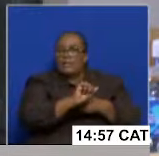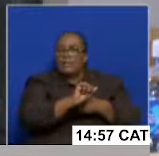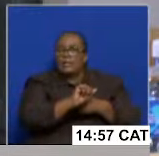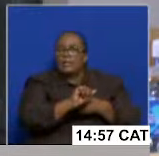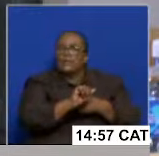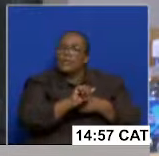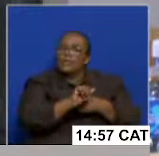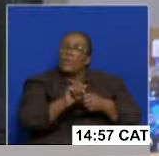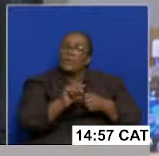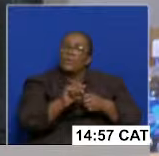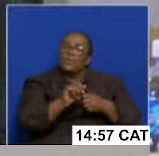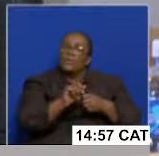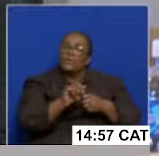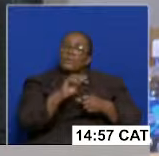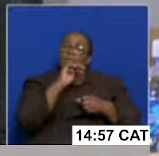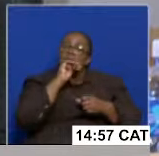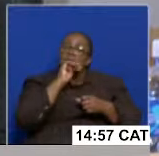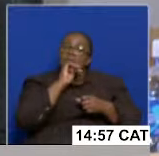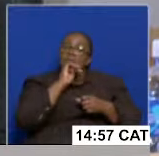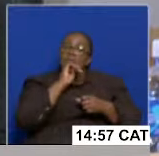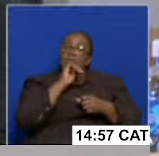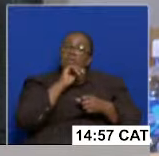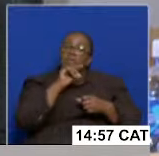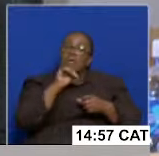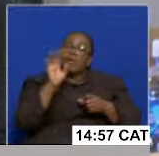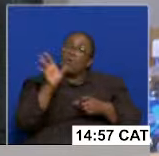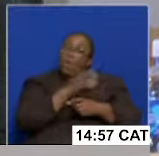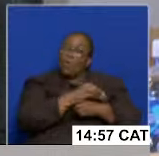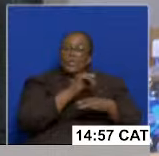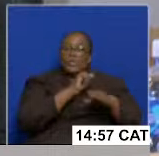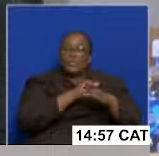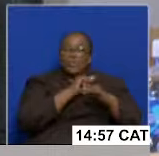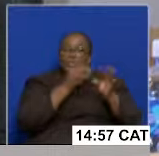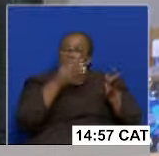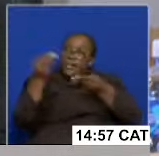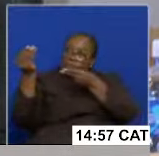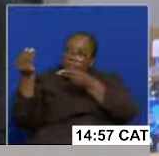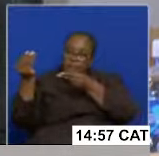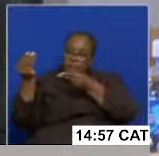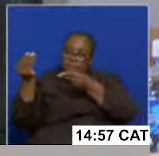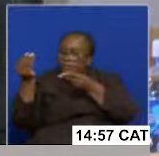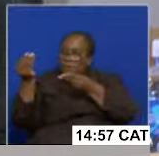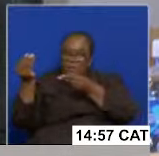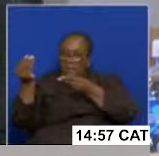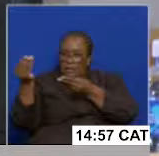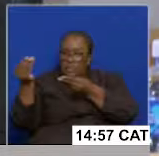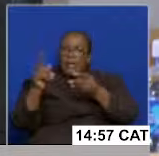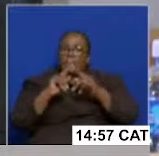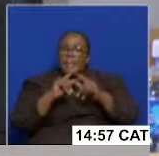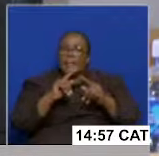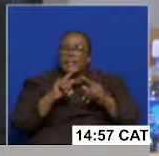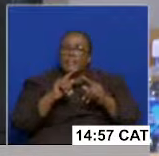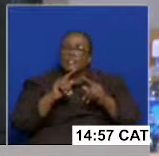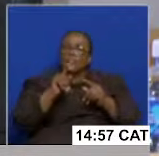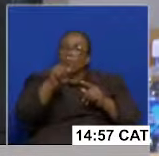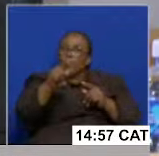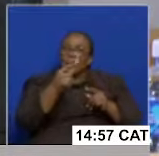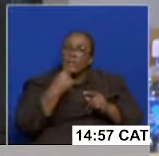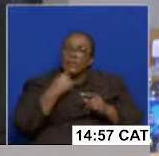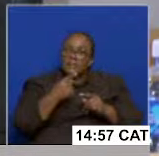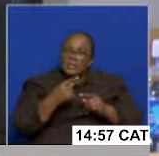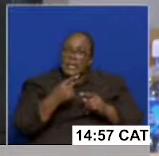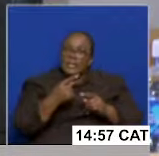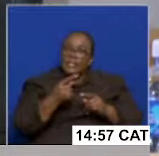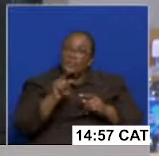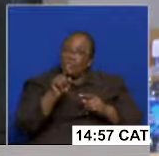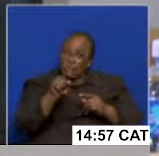the stones, and yet you say you're the one that gave him the stones. Do you know why Mackenzie or how Mackenzie would have